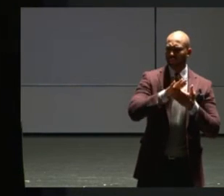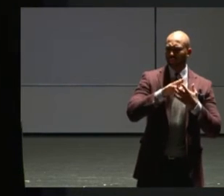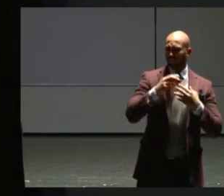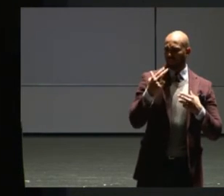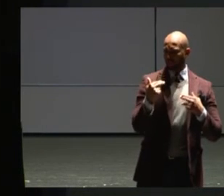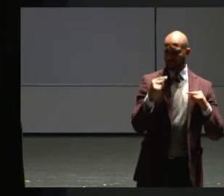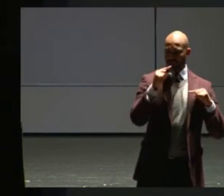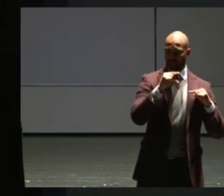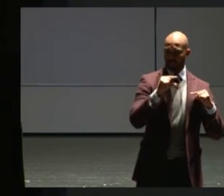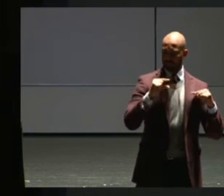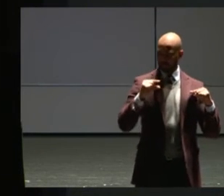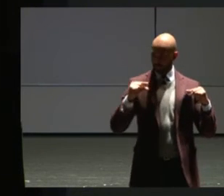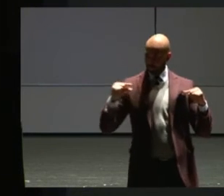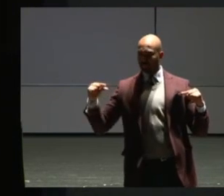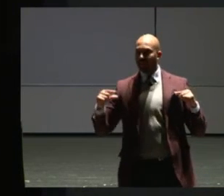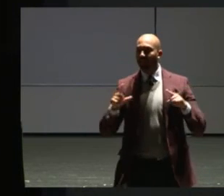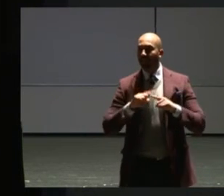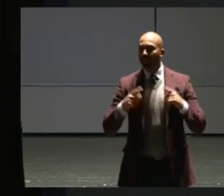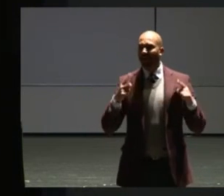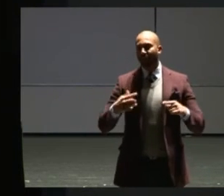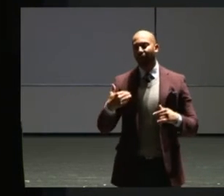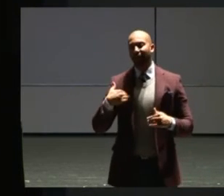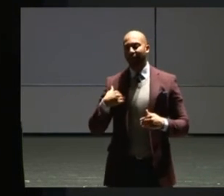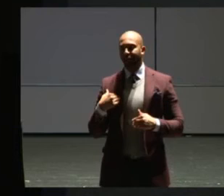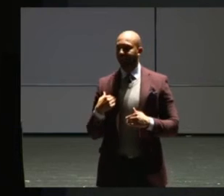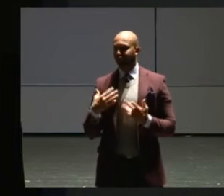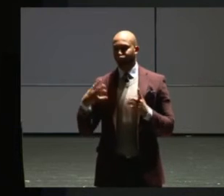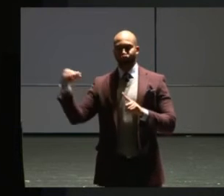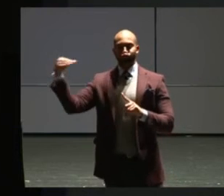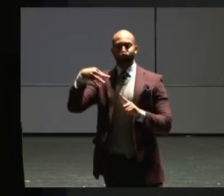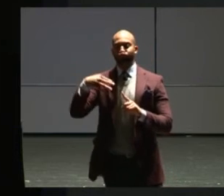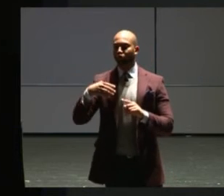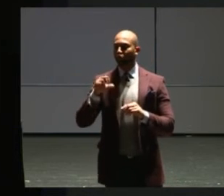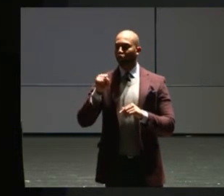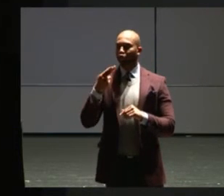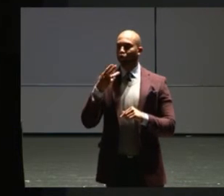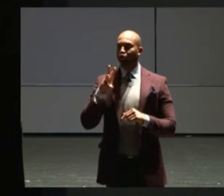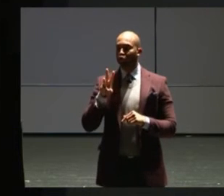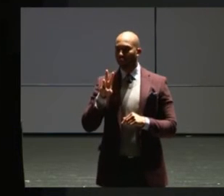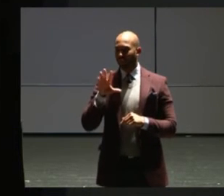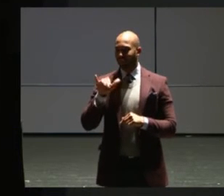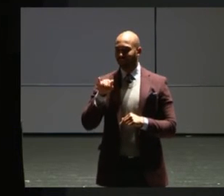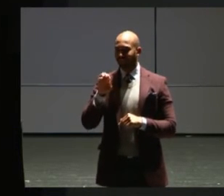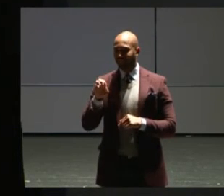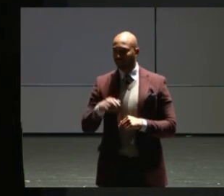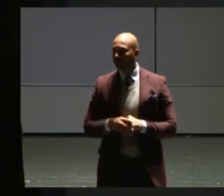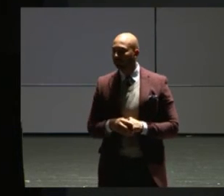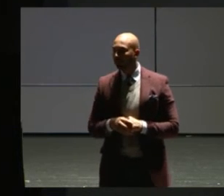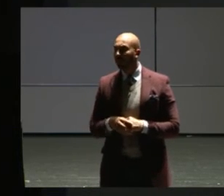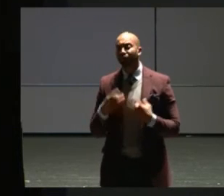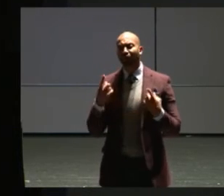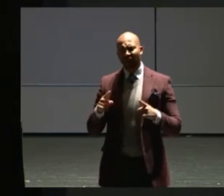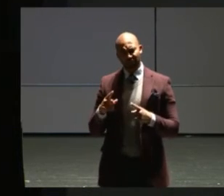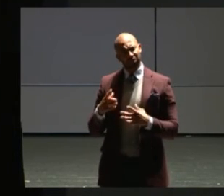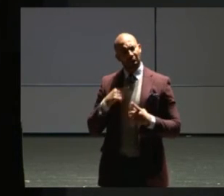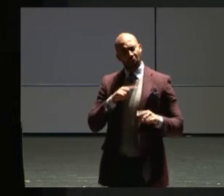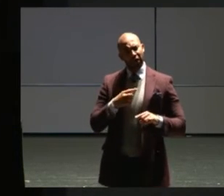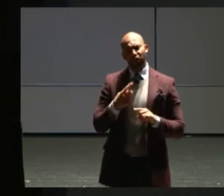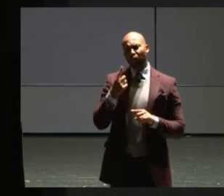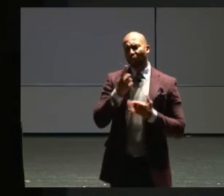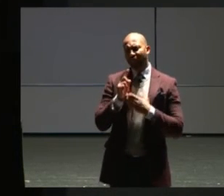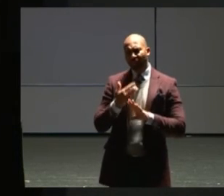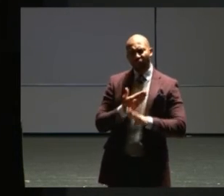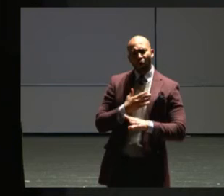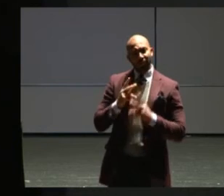the 2.5 hours. This shows up on my calendar. I knew it was going to be big because I'd been at Rockwell a couple of weeks before and people were pretty excited about this.